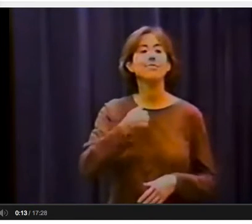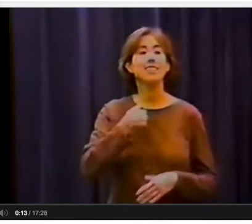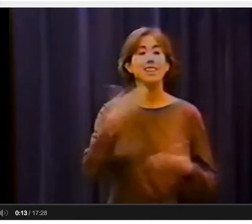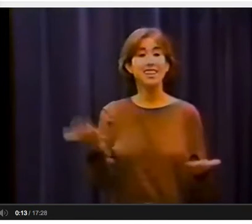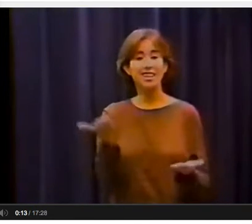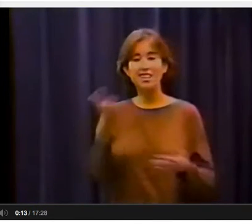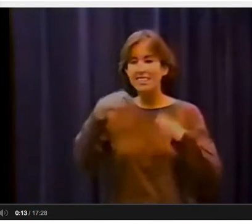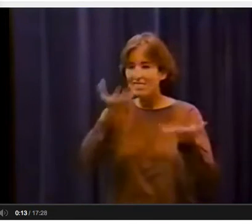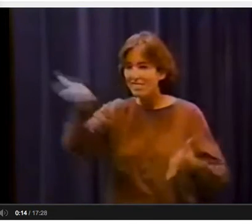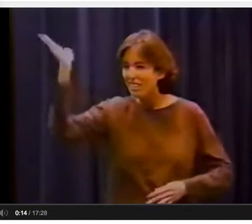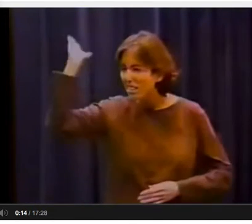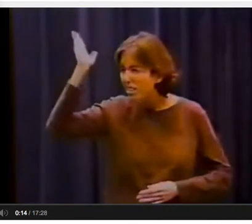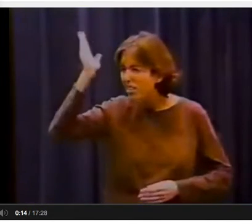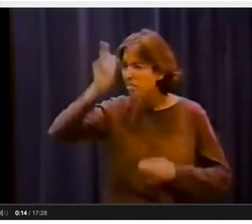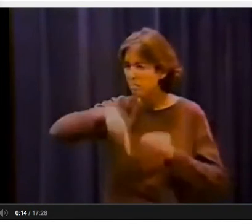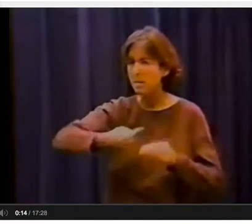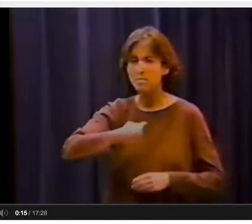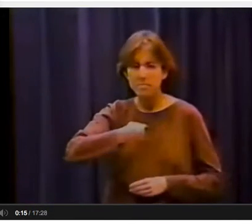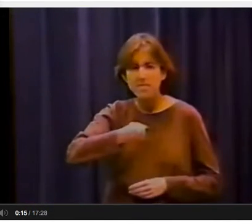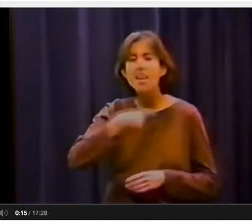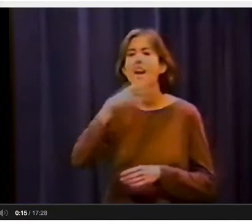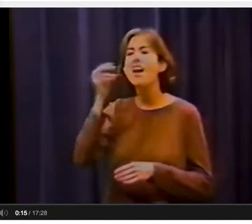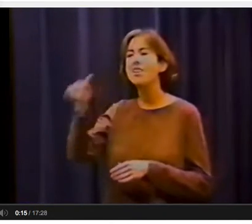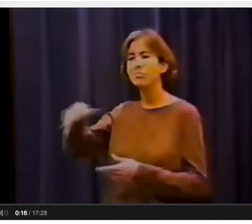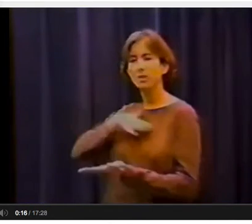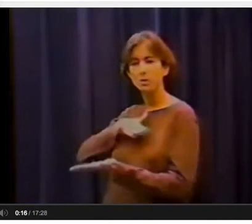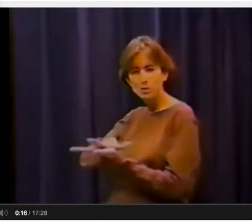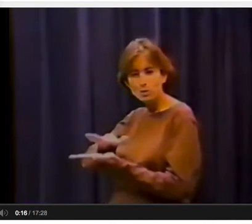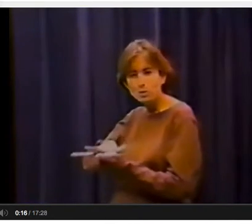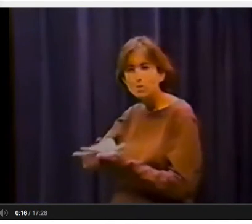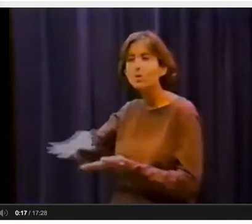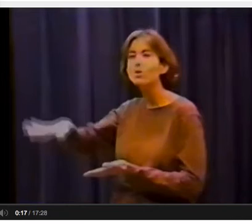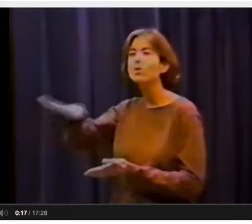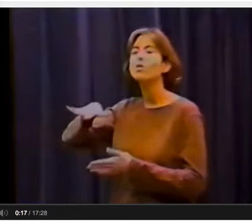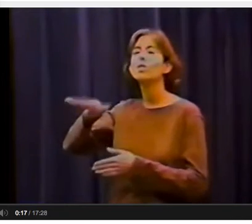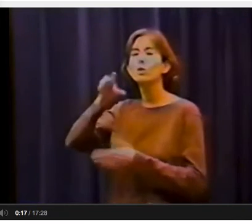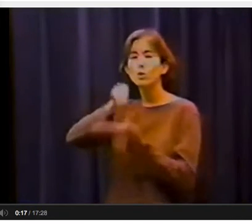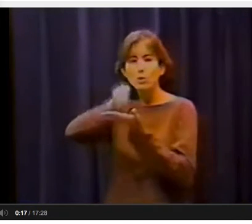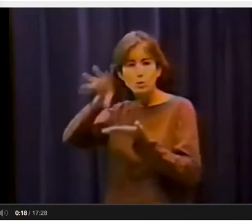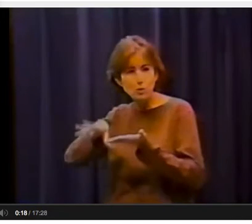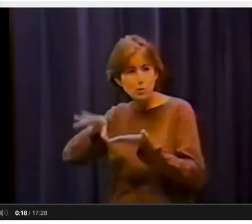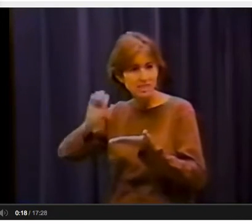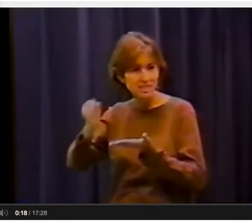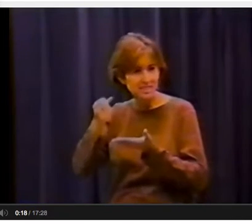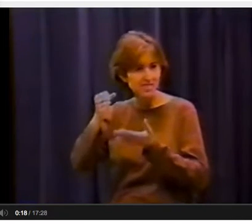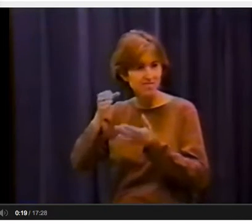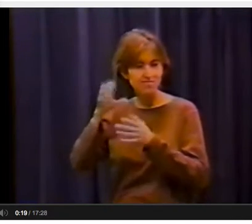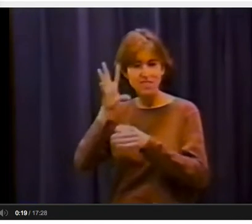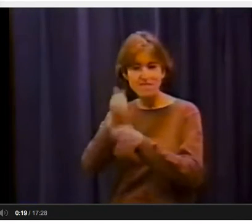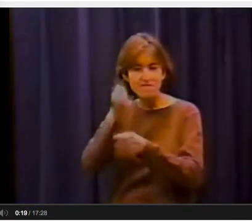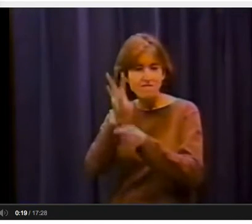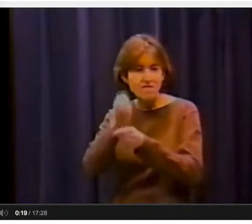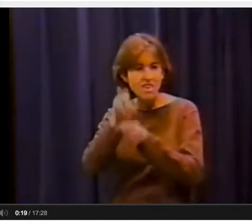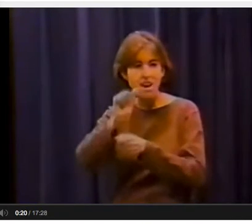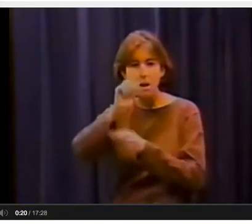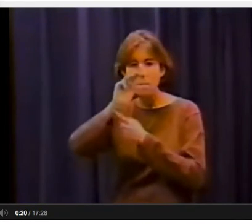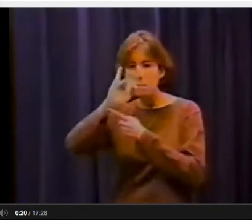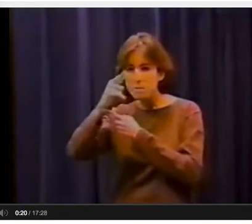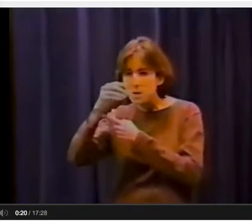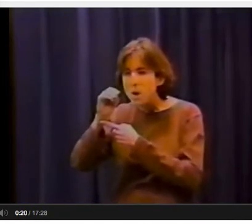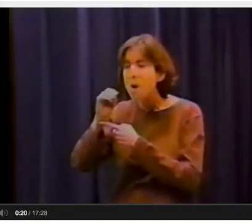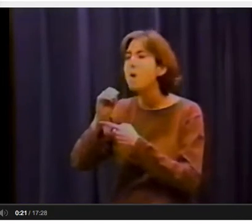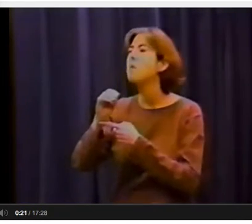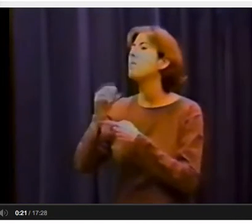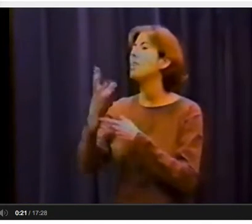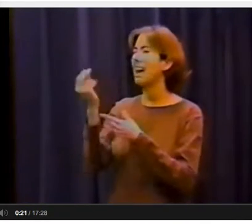Hello, everyone. It's great to see you here. I'm here to let you know about my school and the students that I'm working with